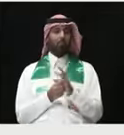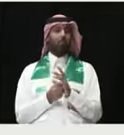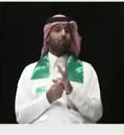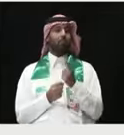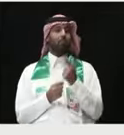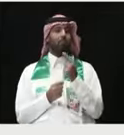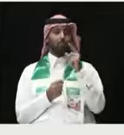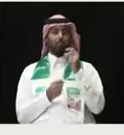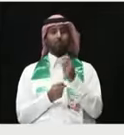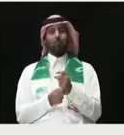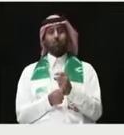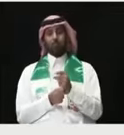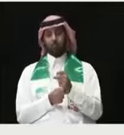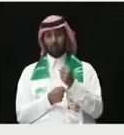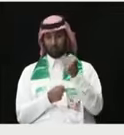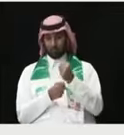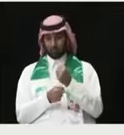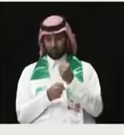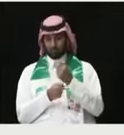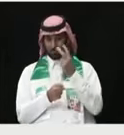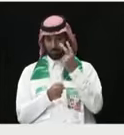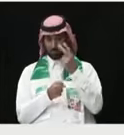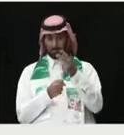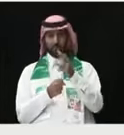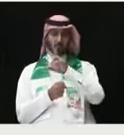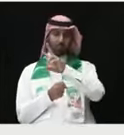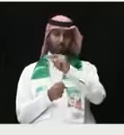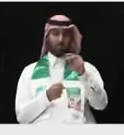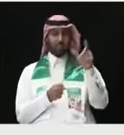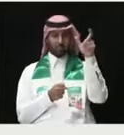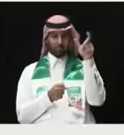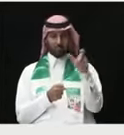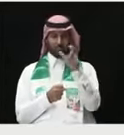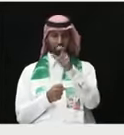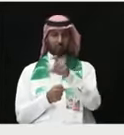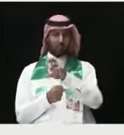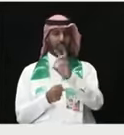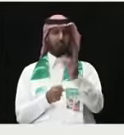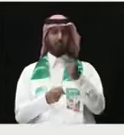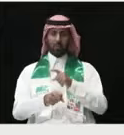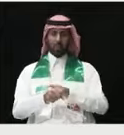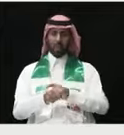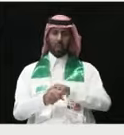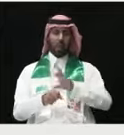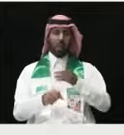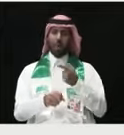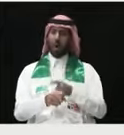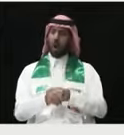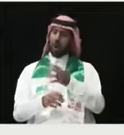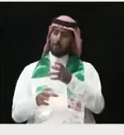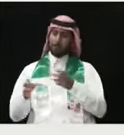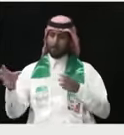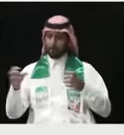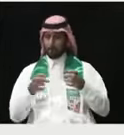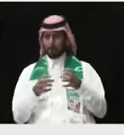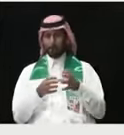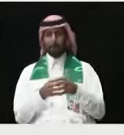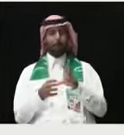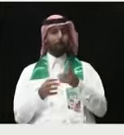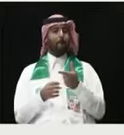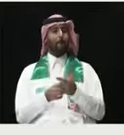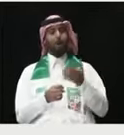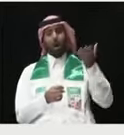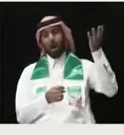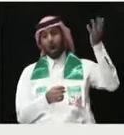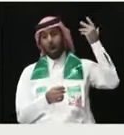verb, we will have two things. We will have the time, which is did, because it happened in